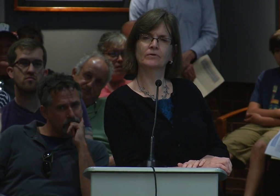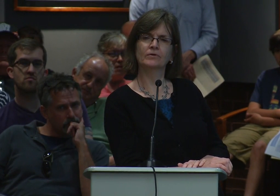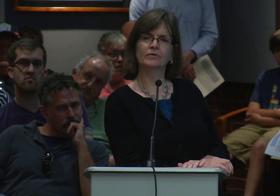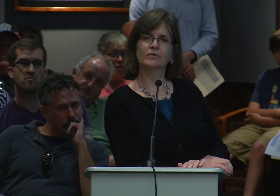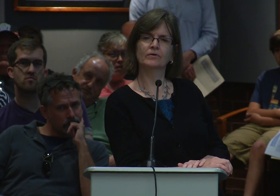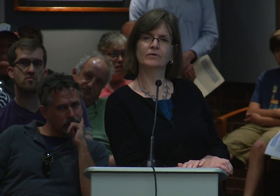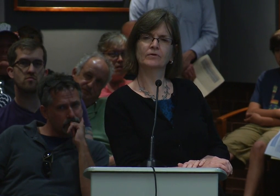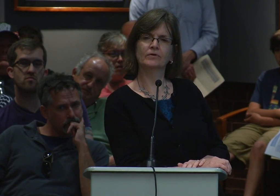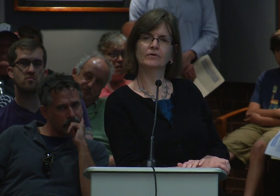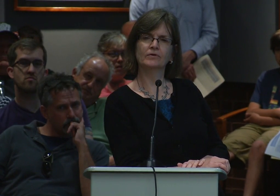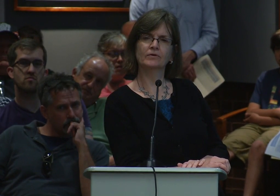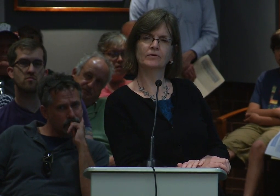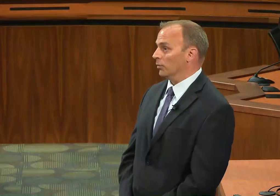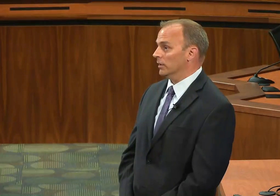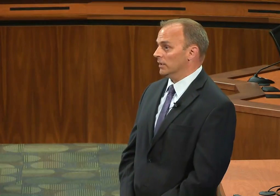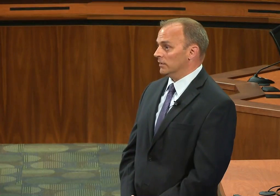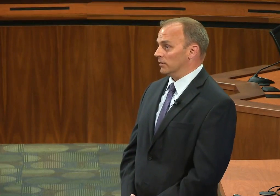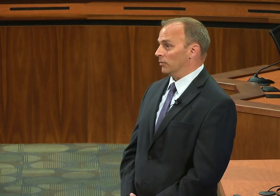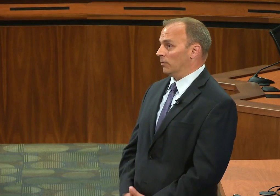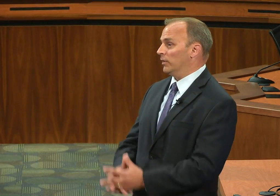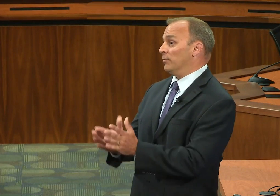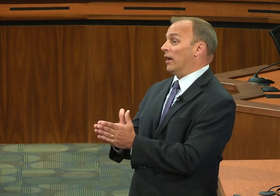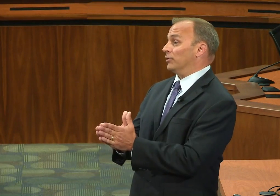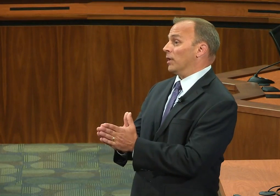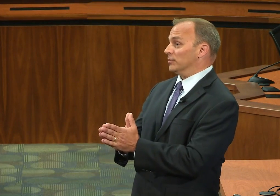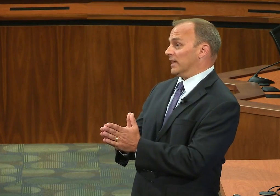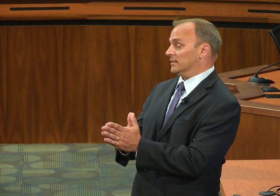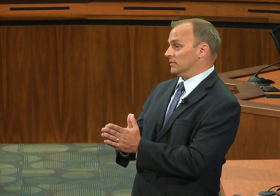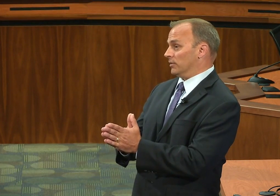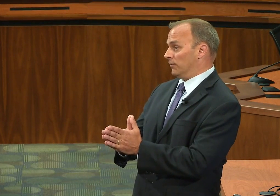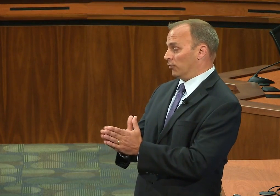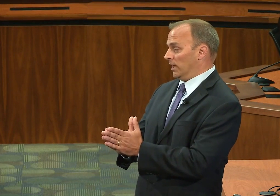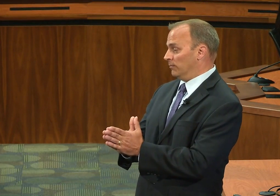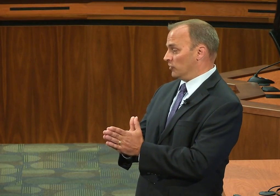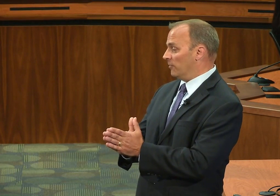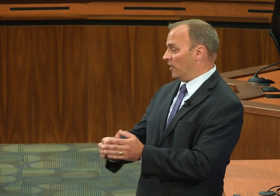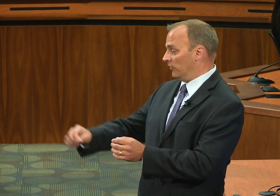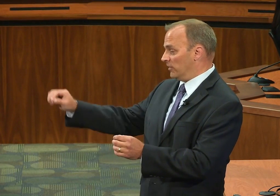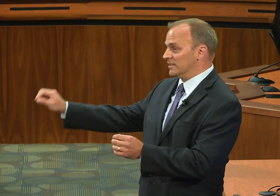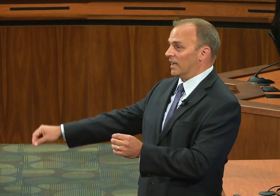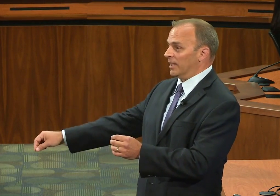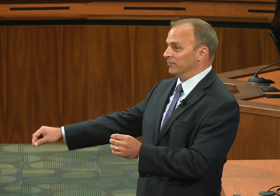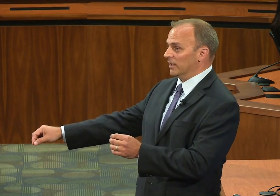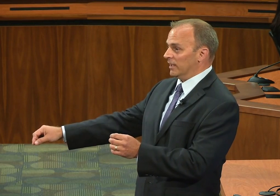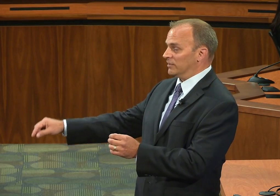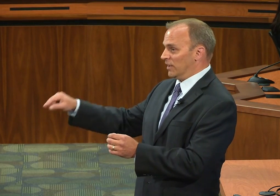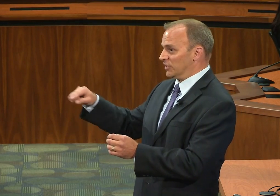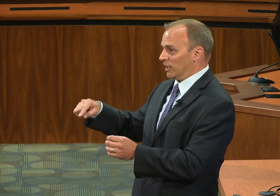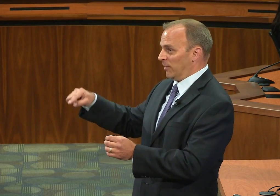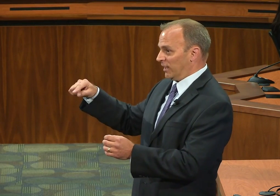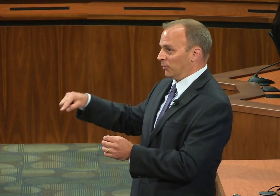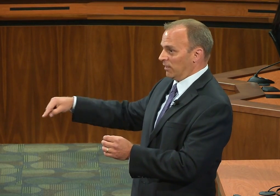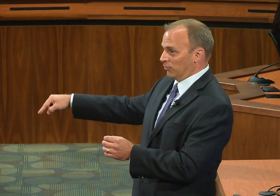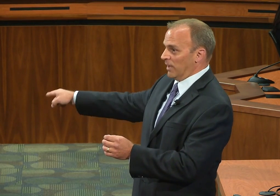the watershed of the Hudson Tiber that flows through. So what the boundary represents is sort of if a raindrop falls on this side, it's eventually